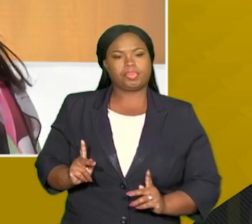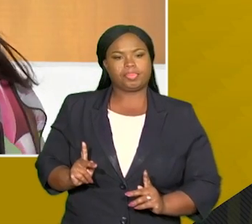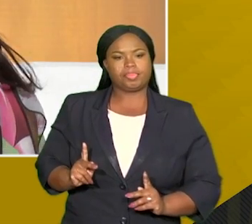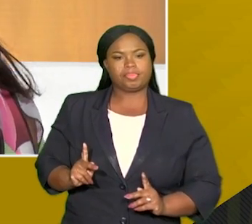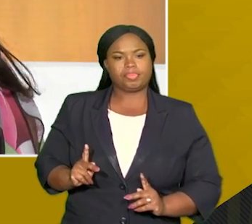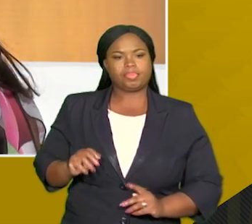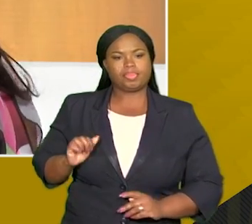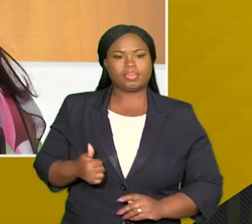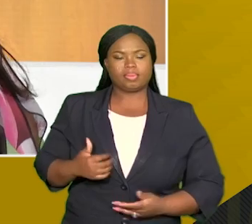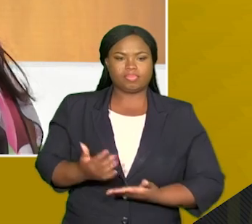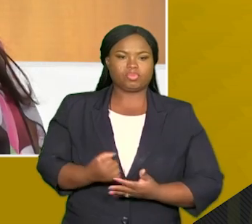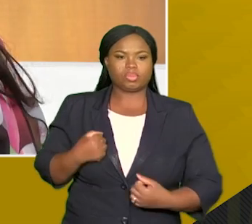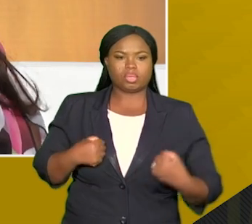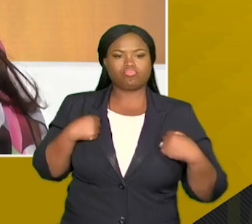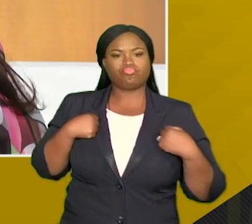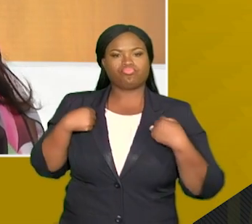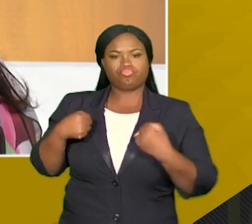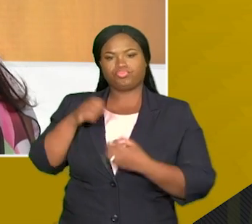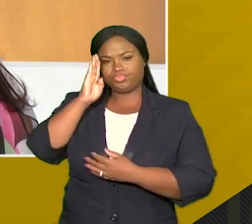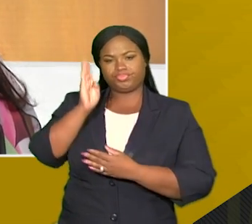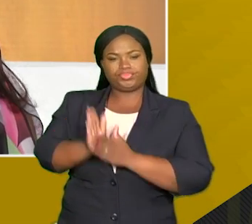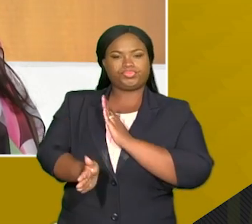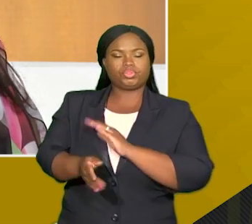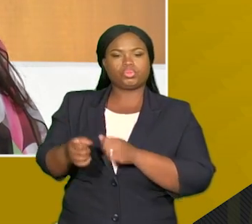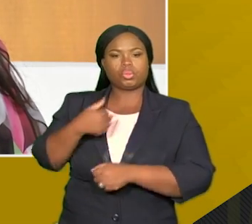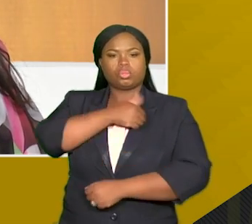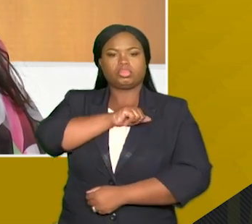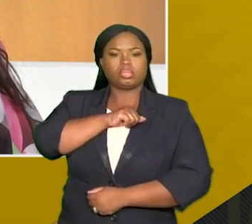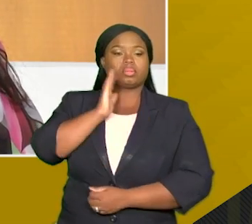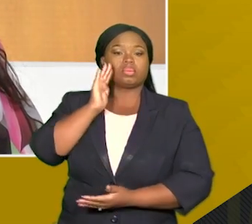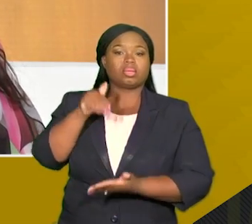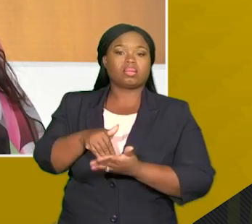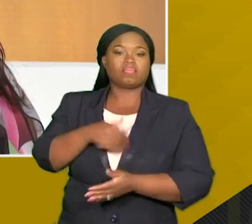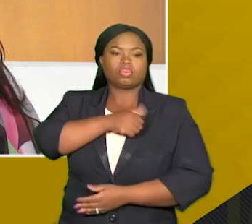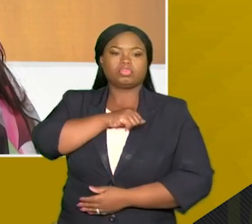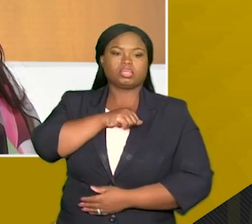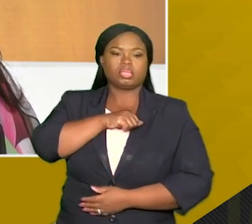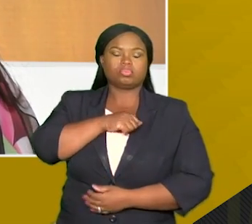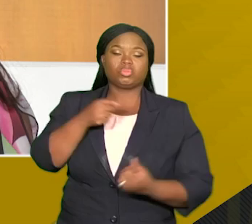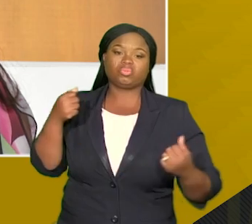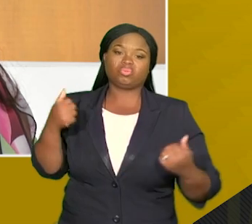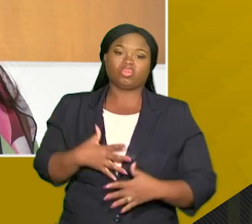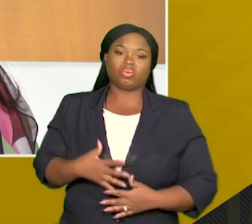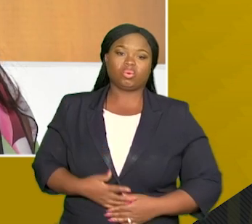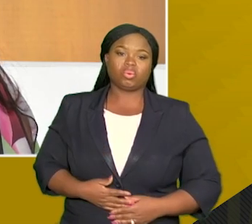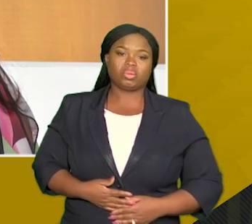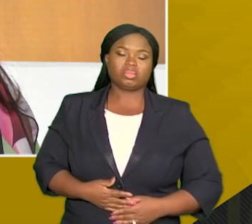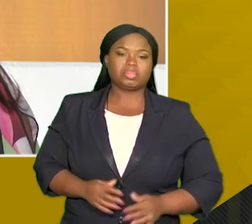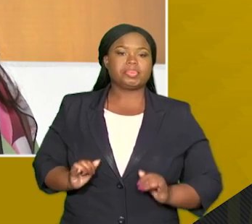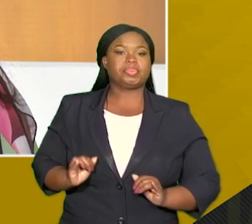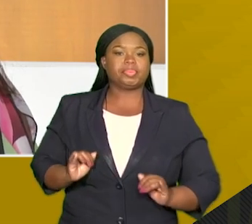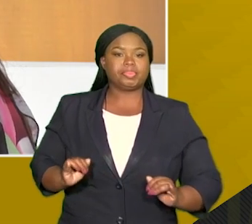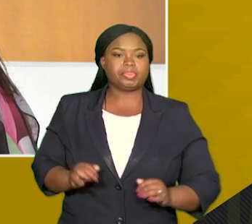And then I took the car, drive straight to the hospital. Mangifika esibhedlela ngimthola lapha, I was shocked. They were bekalimele